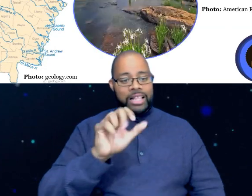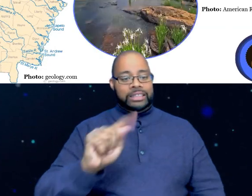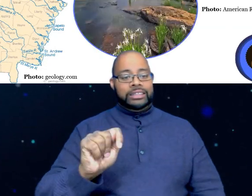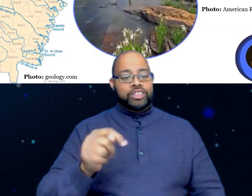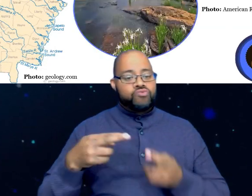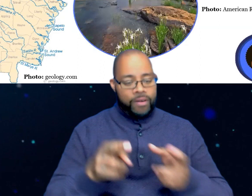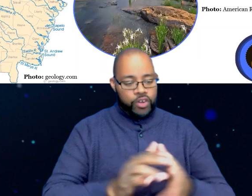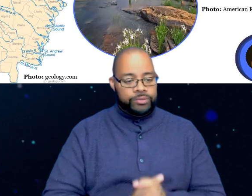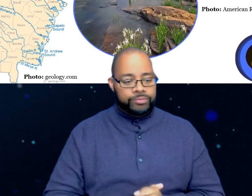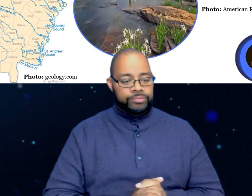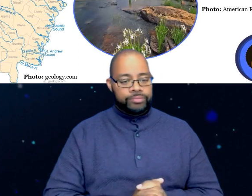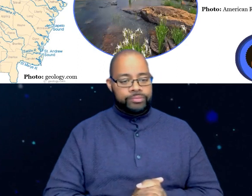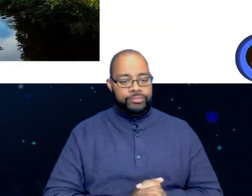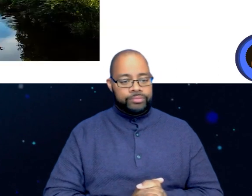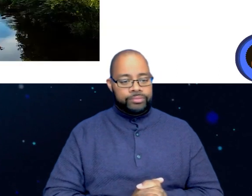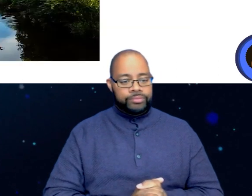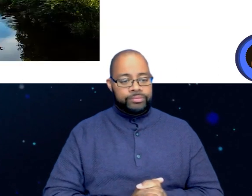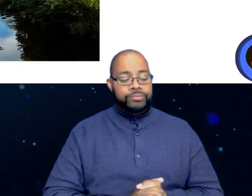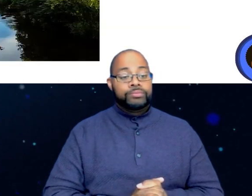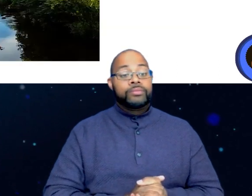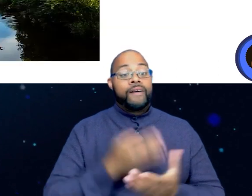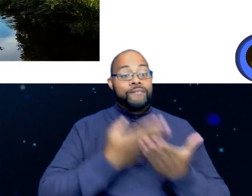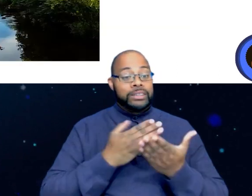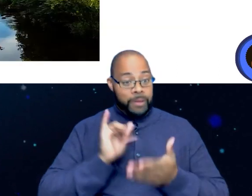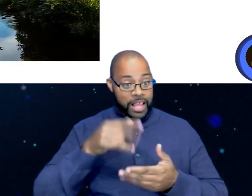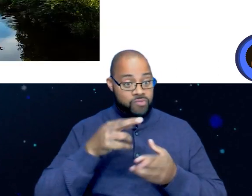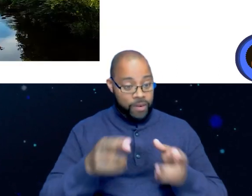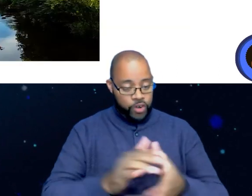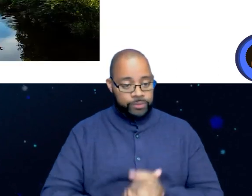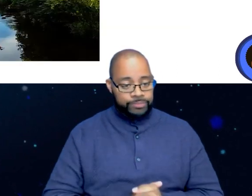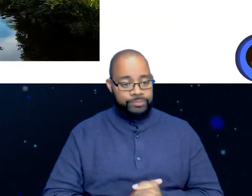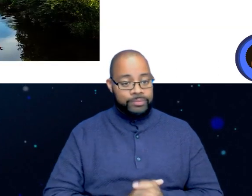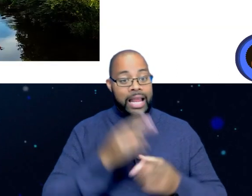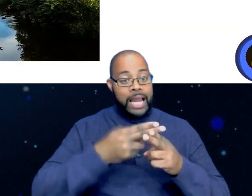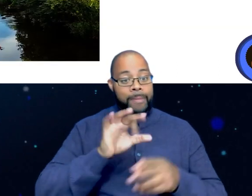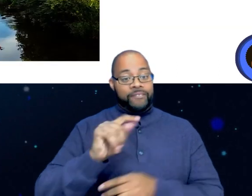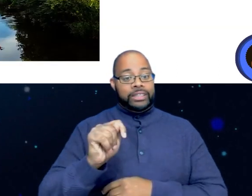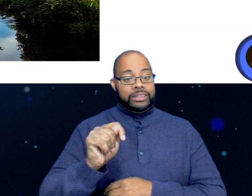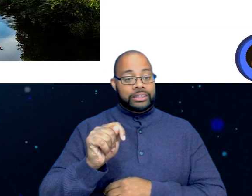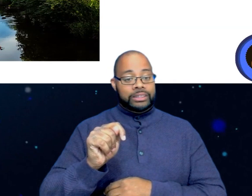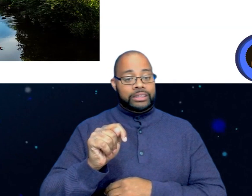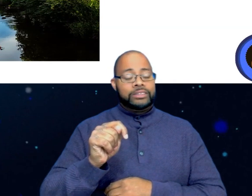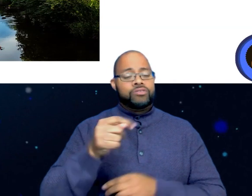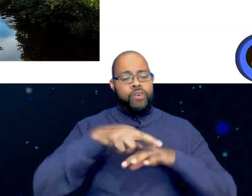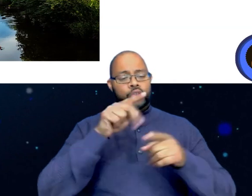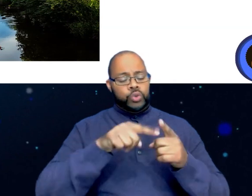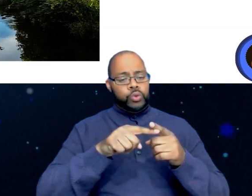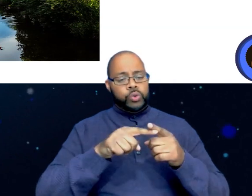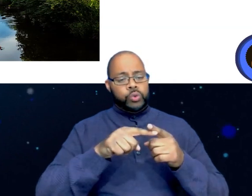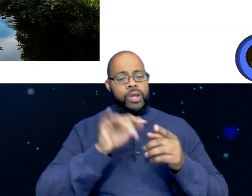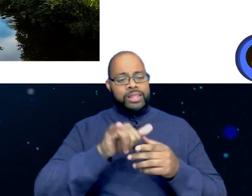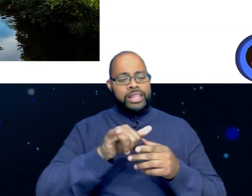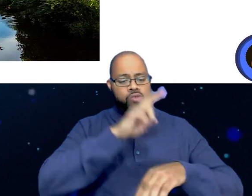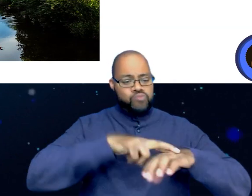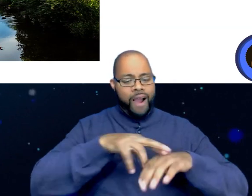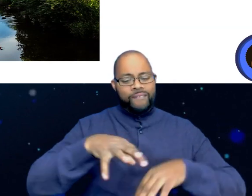Flint River. Fast facts about this river. The name of the Flint is said to refer to the quartz-based